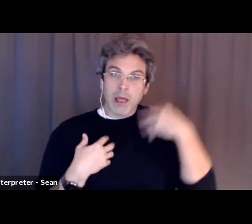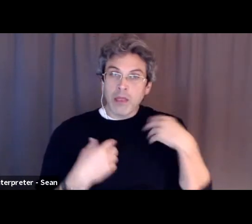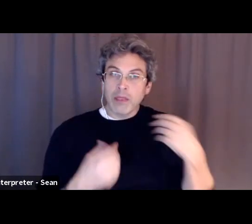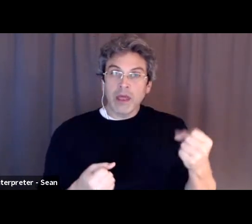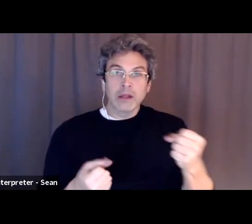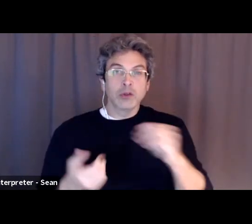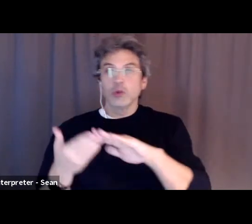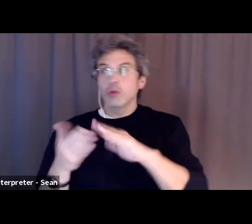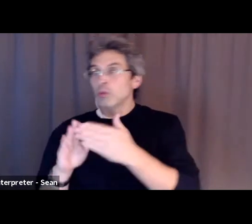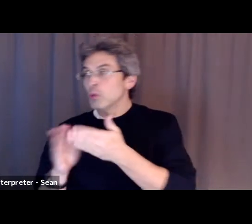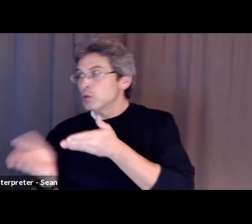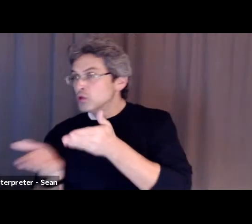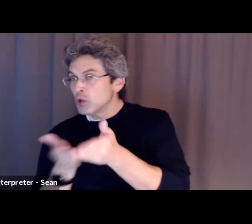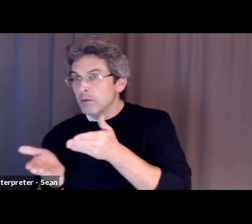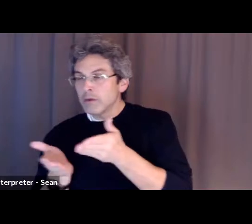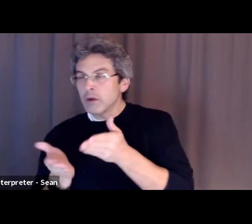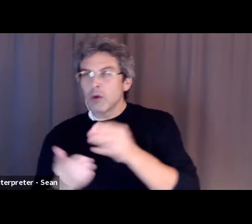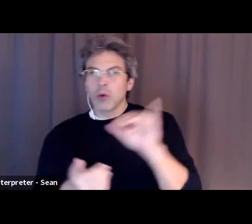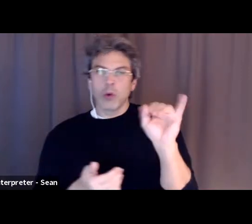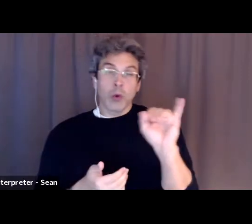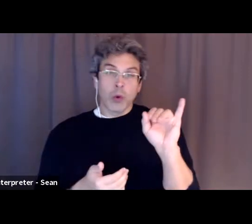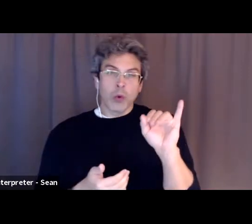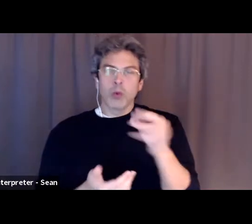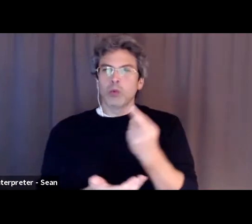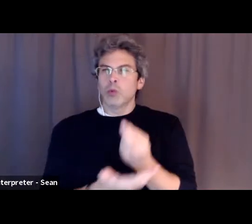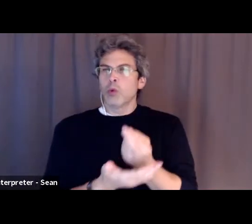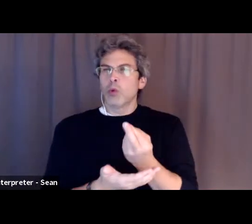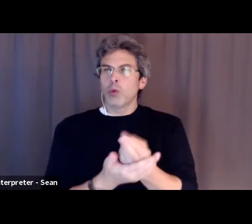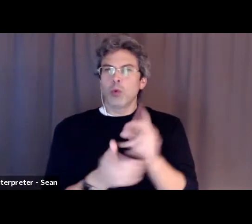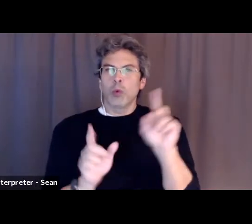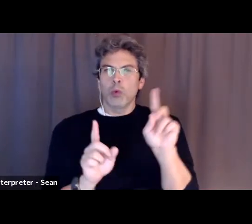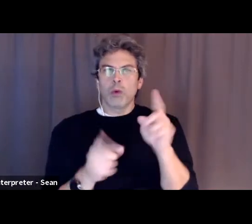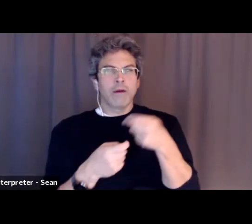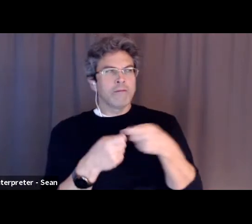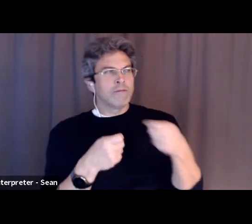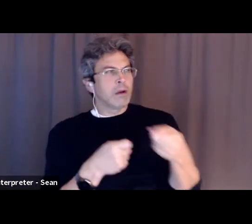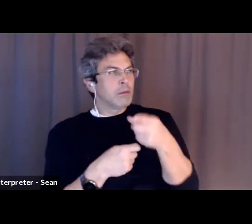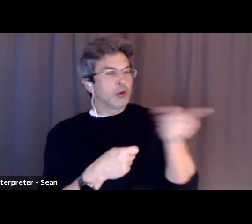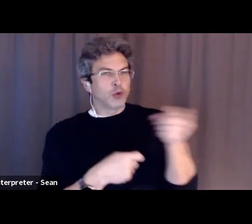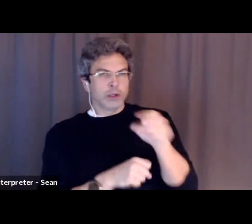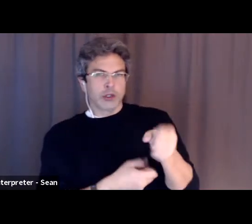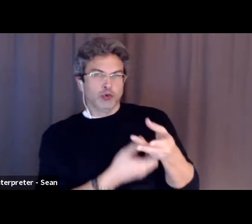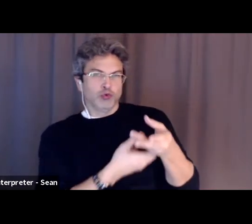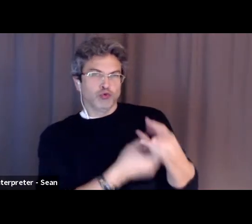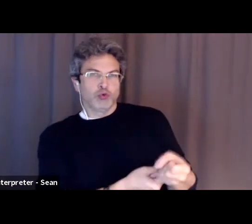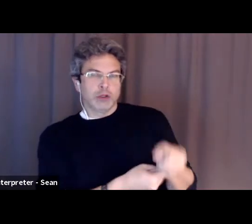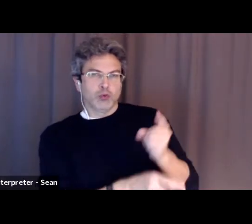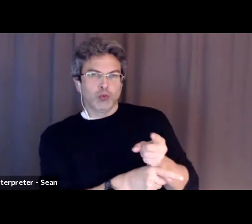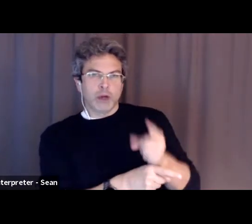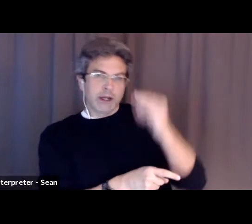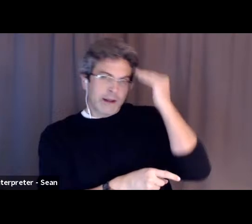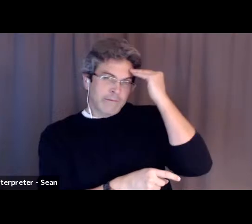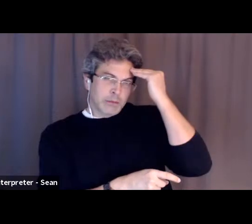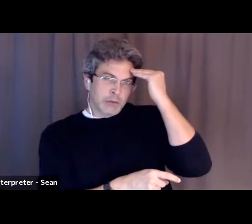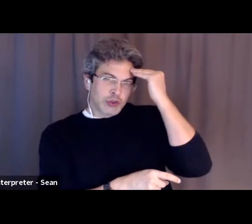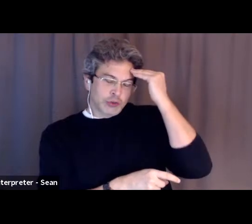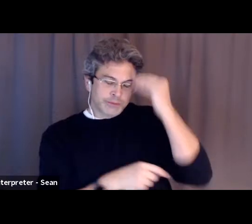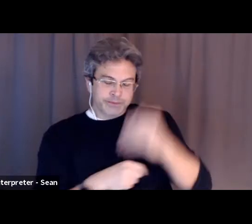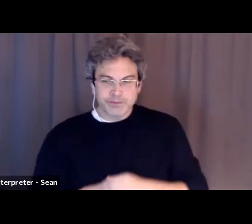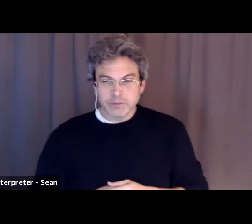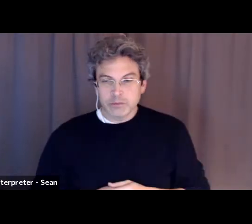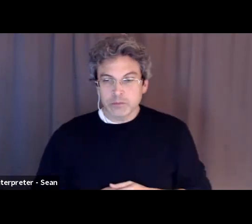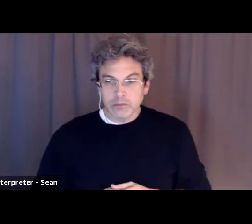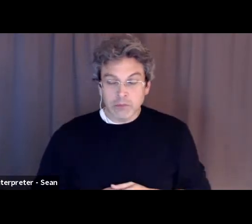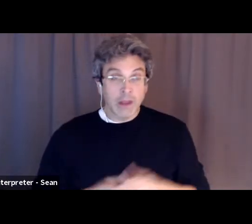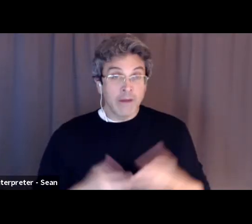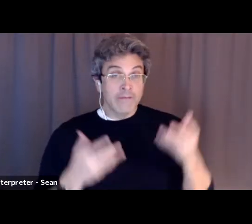available resources from trusted sources of information. Following the presentation, we will